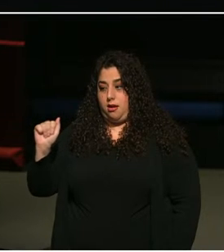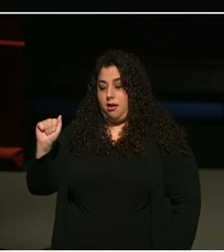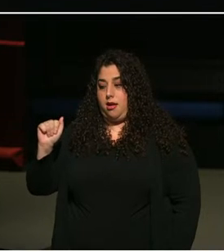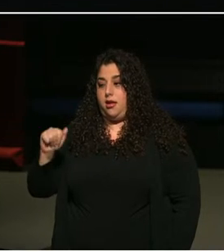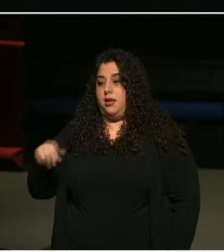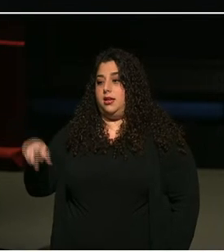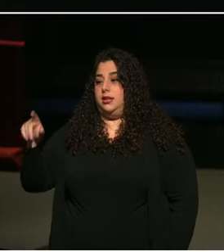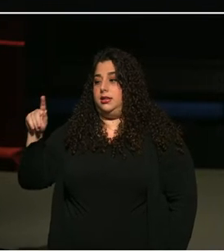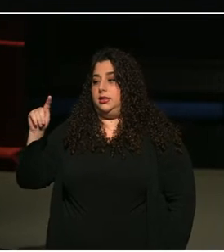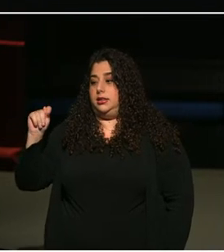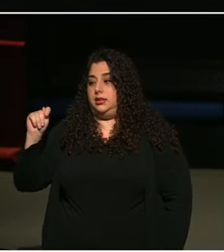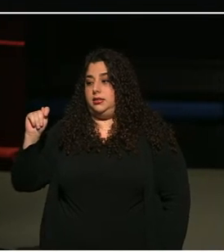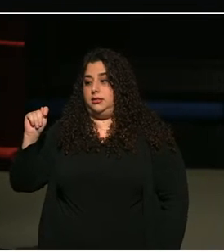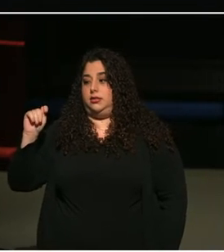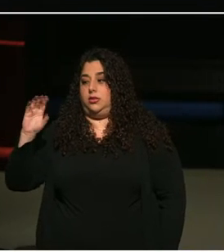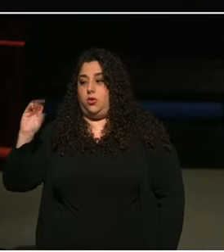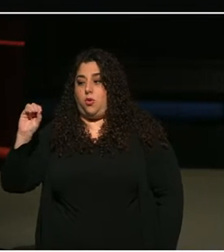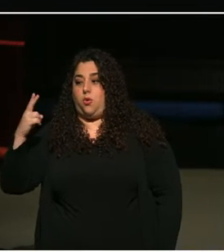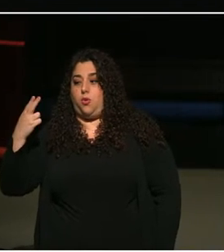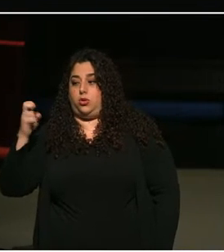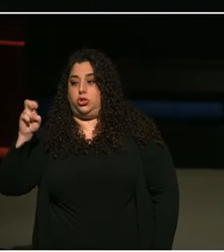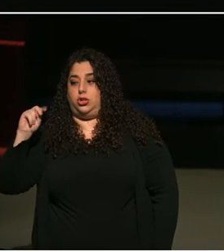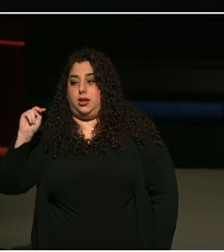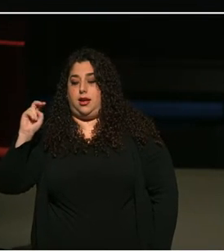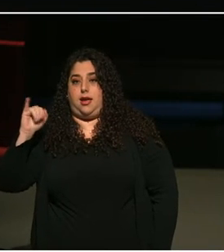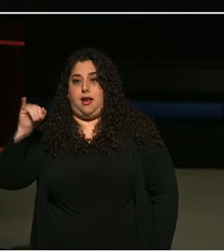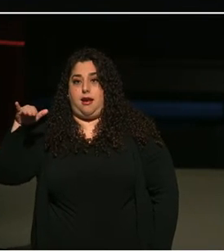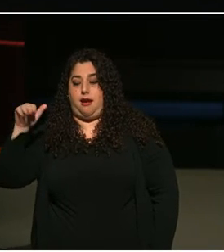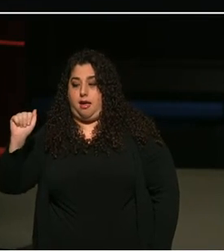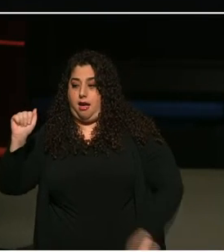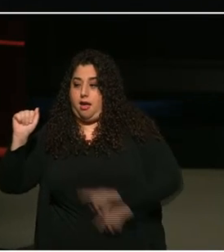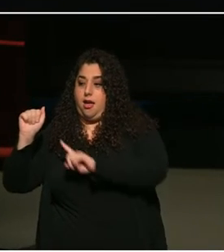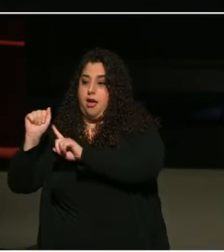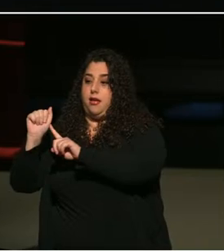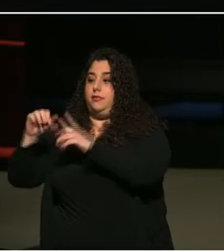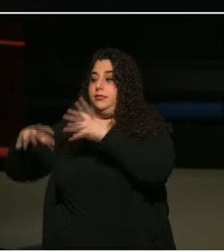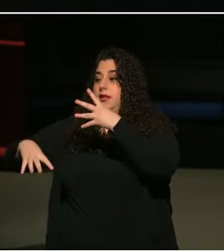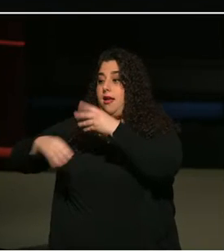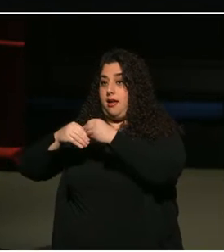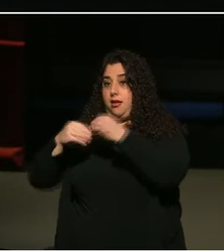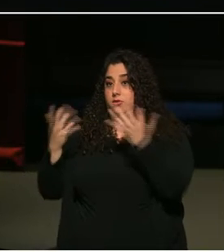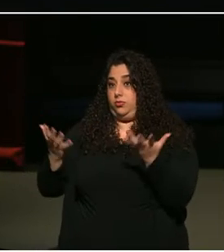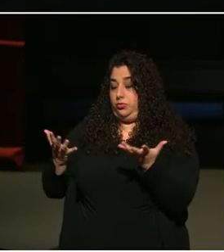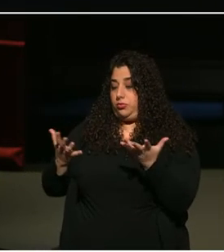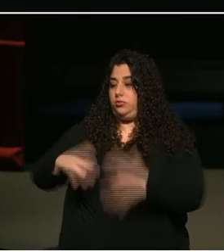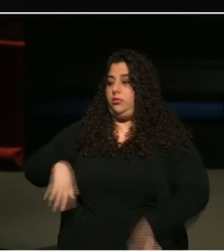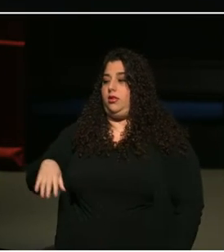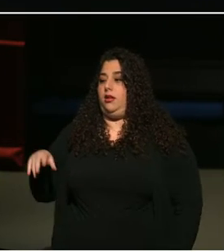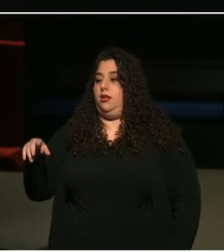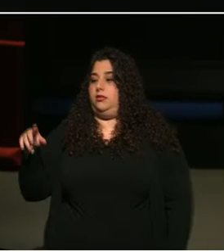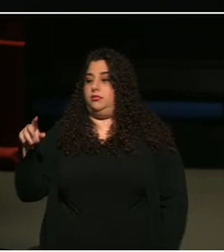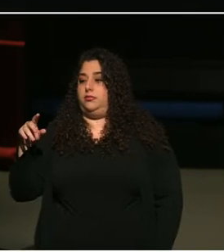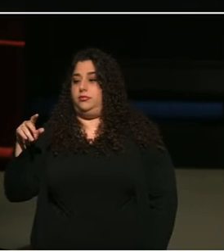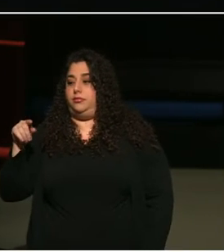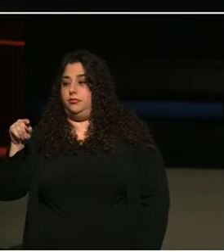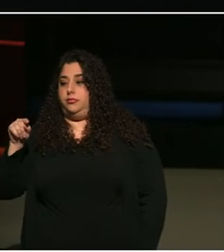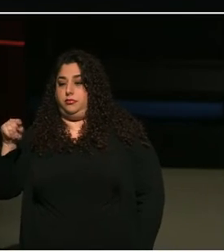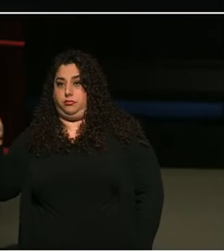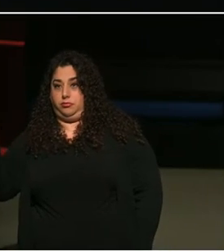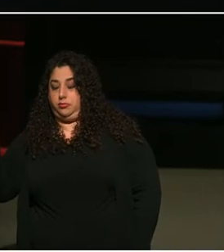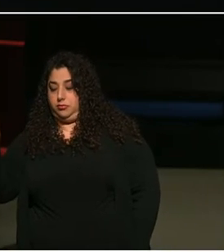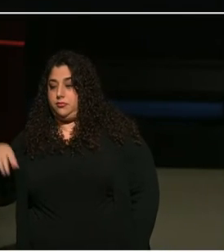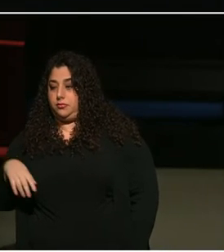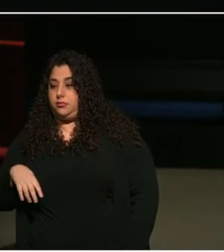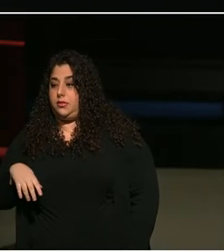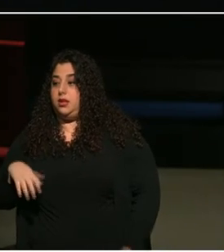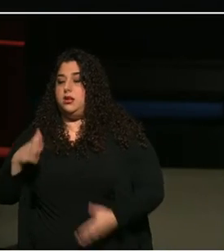Towards the east, we have the San Gabriel Mountains we call Haha'i Yuat, the Snowy Mountains. Some villages you may